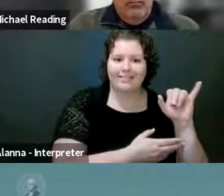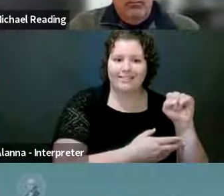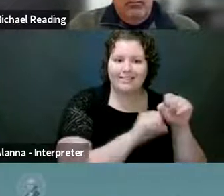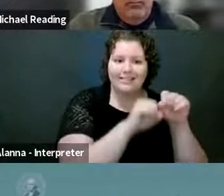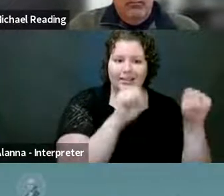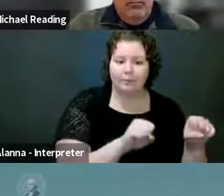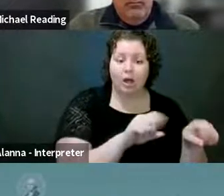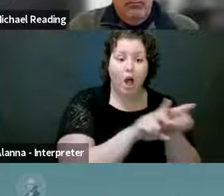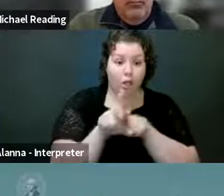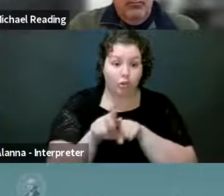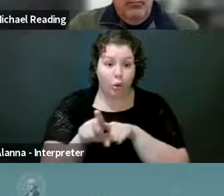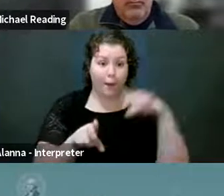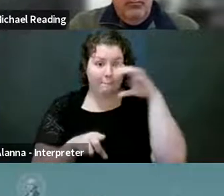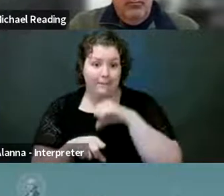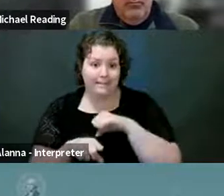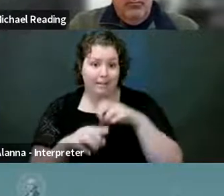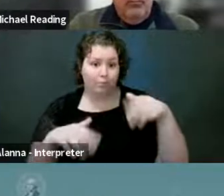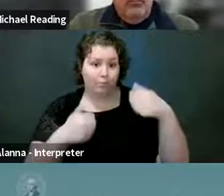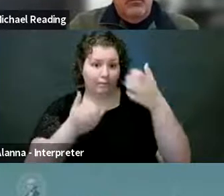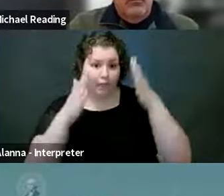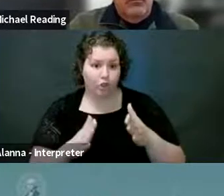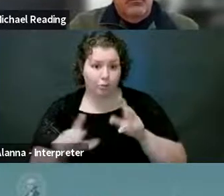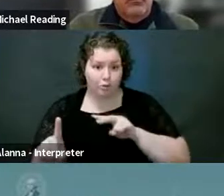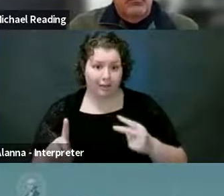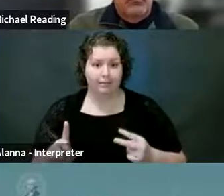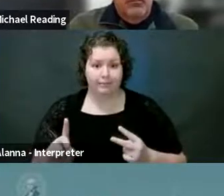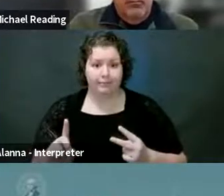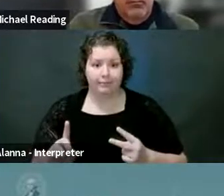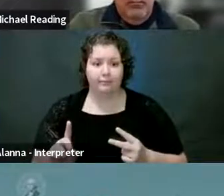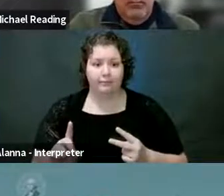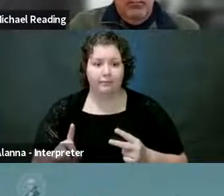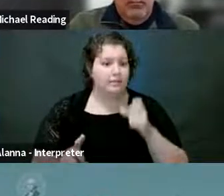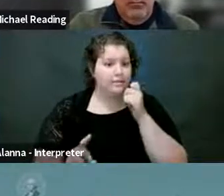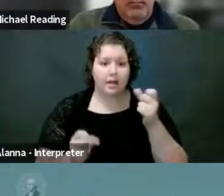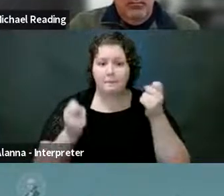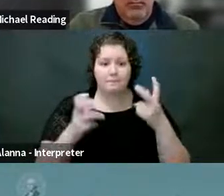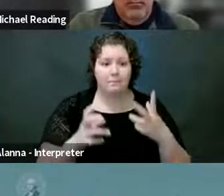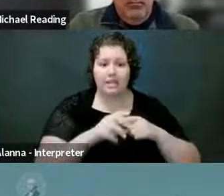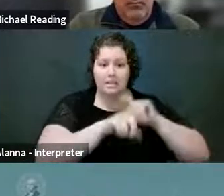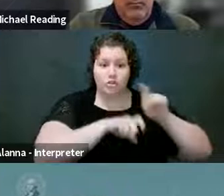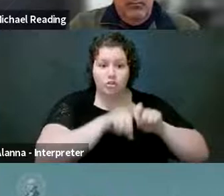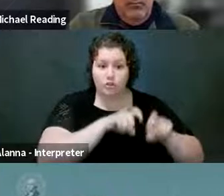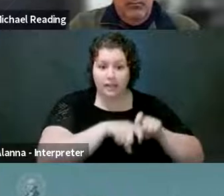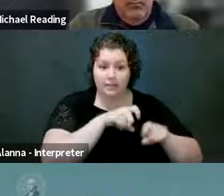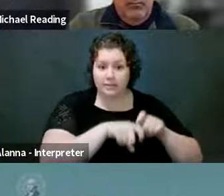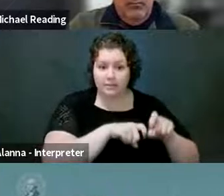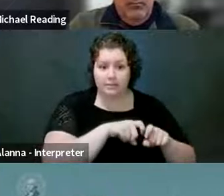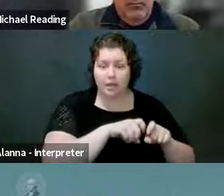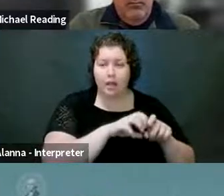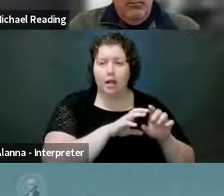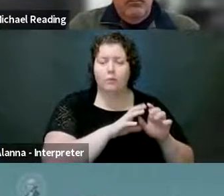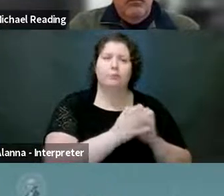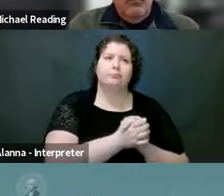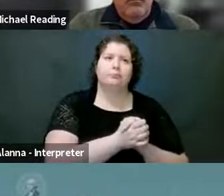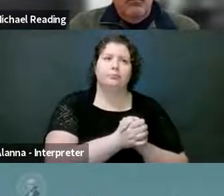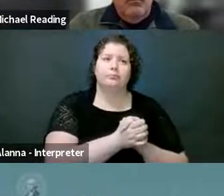missing provider perspective. So not many surveys noted, and that the feeling is